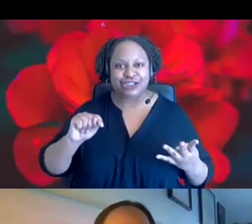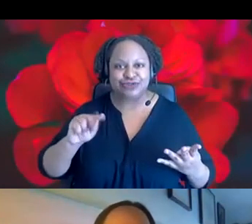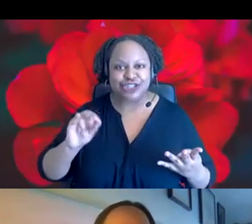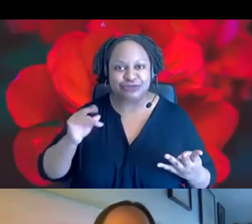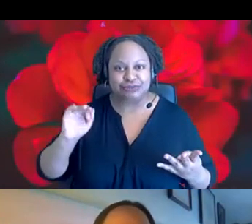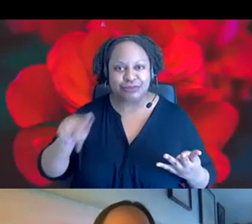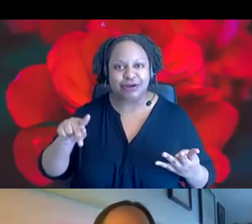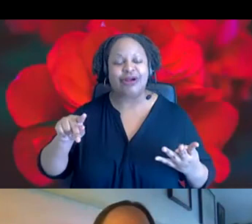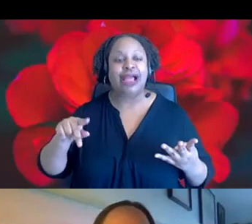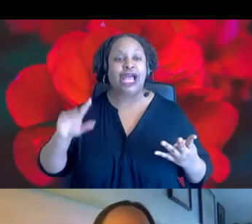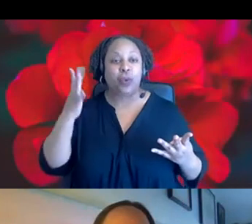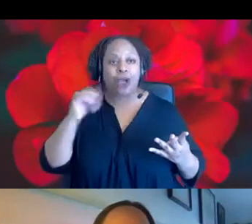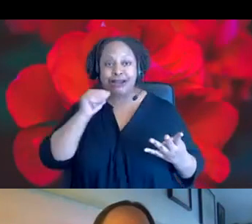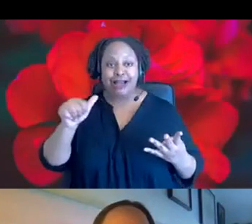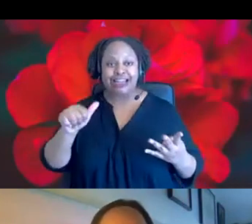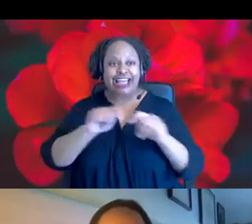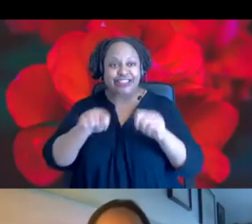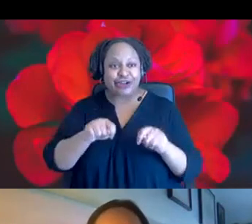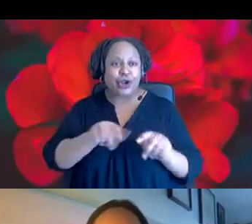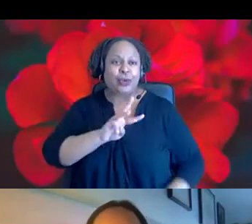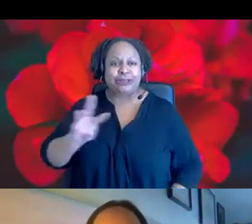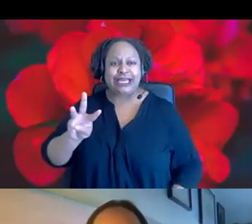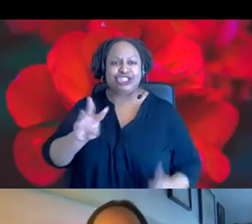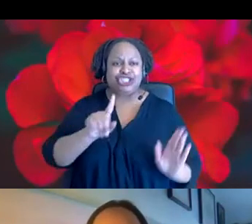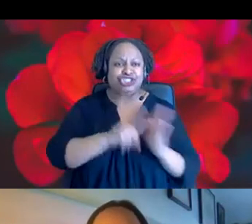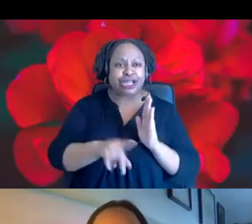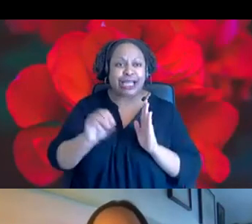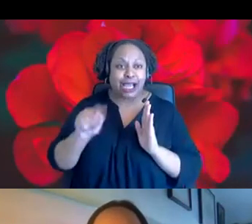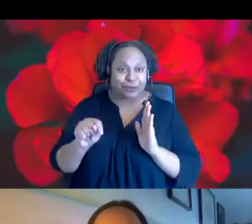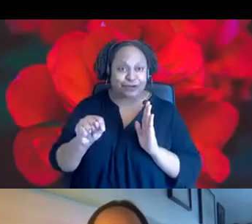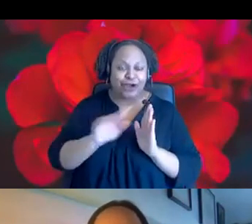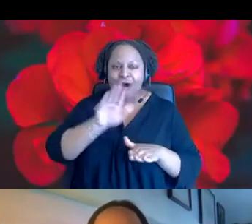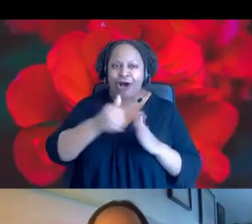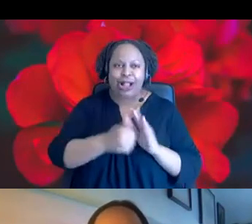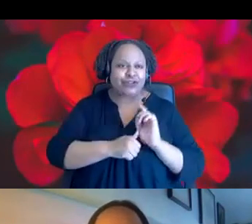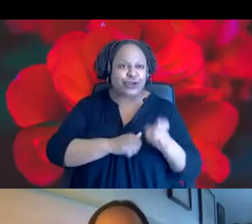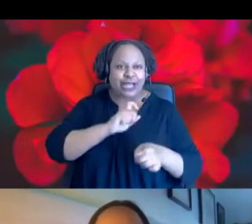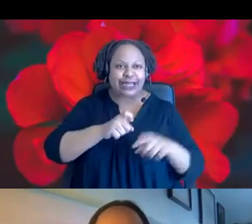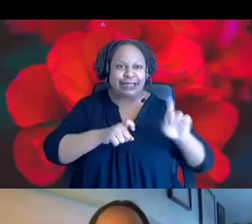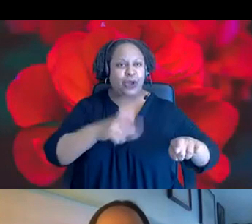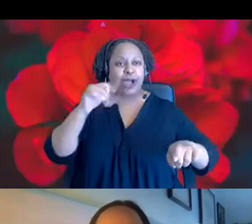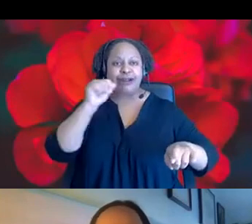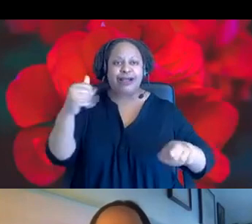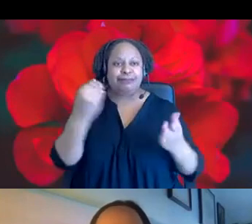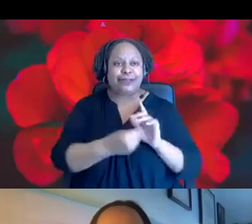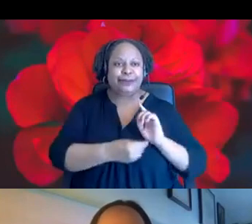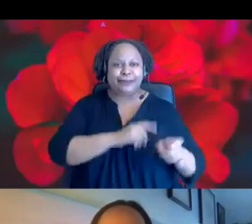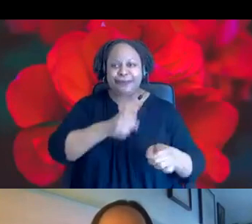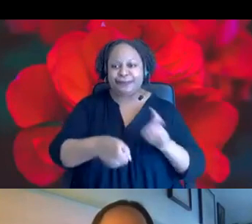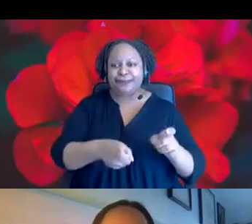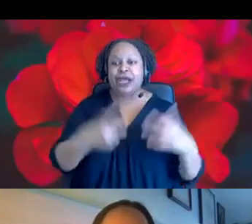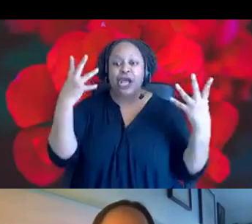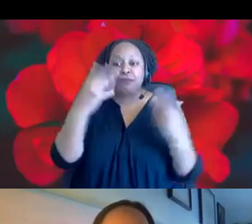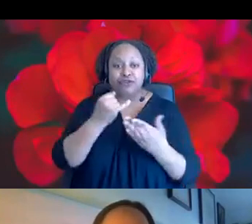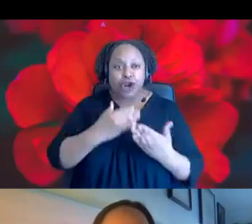Not Theater are all websites you should go to. All of them must have a donate link. Why the heck not? Beautiful